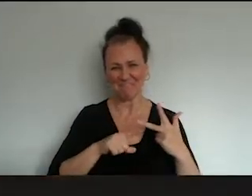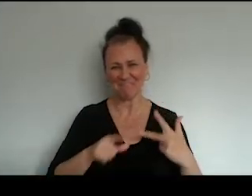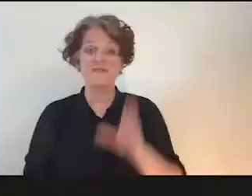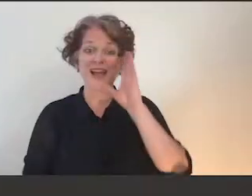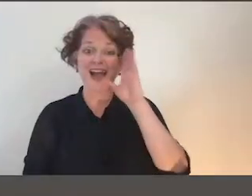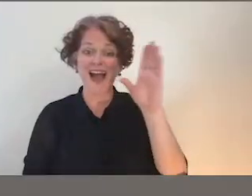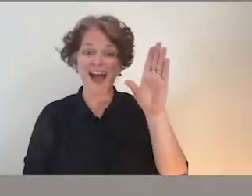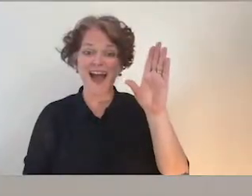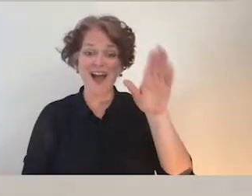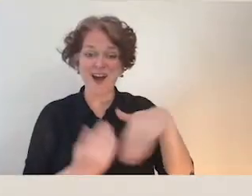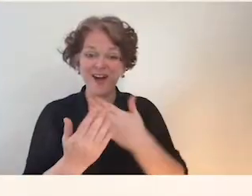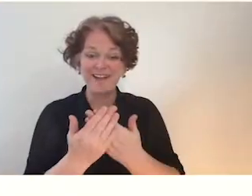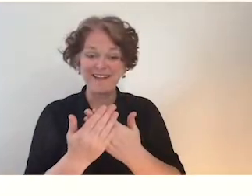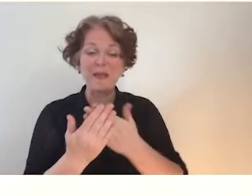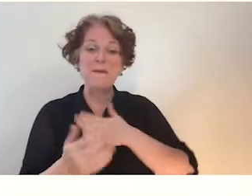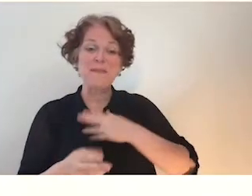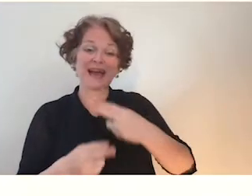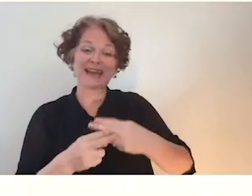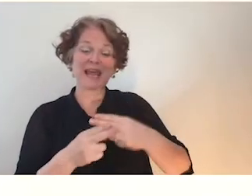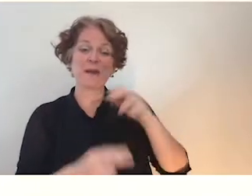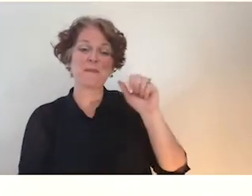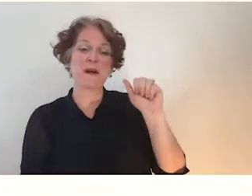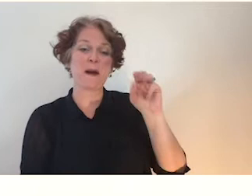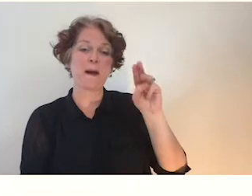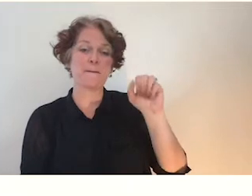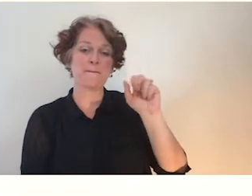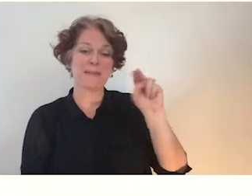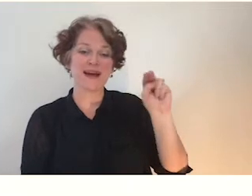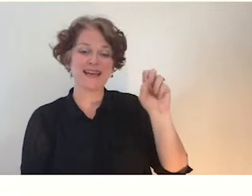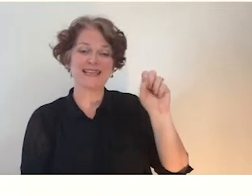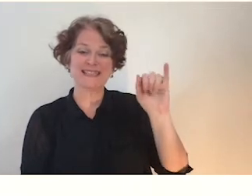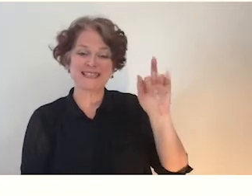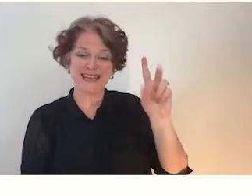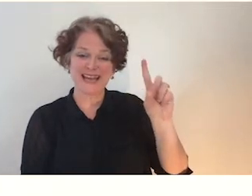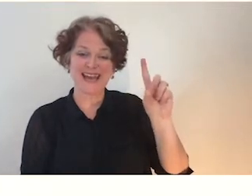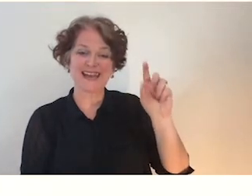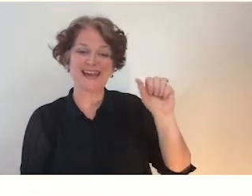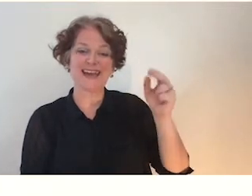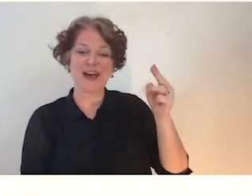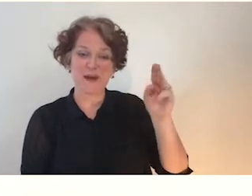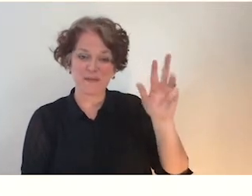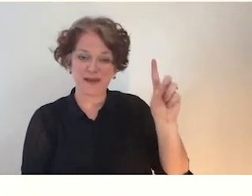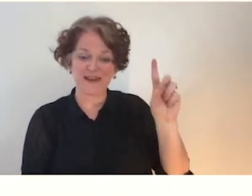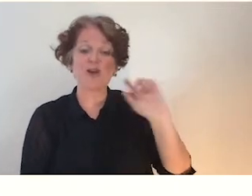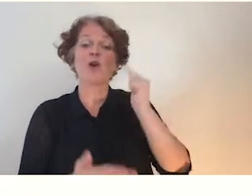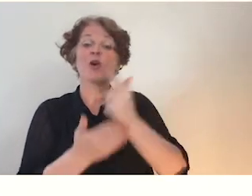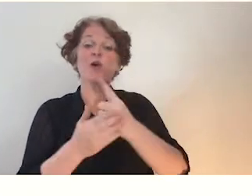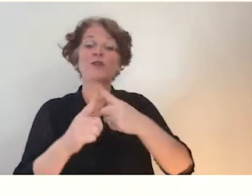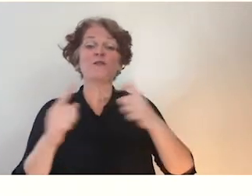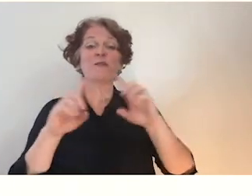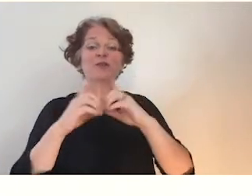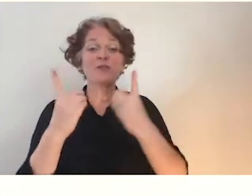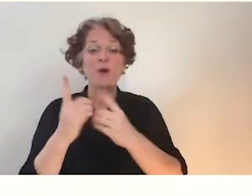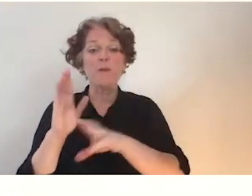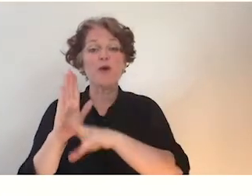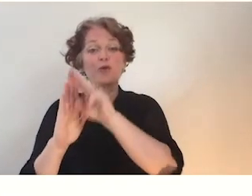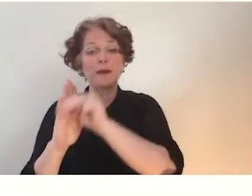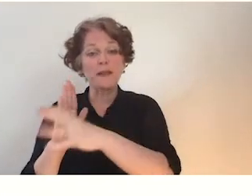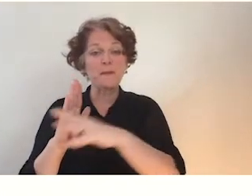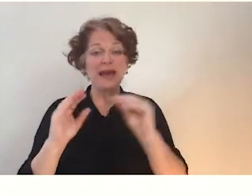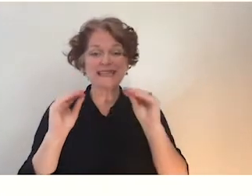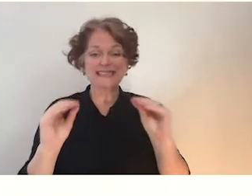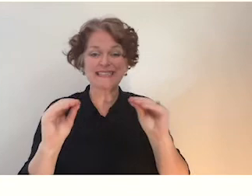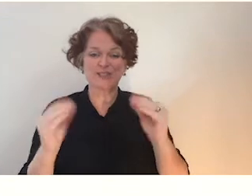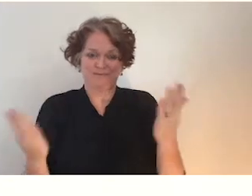departments. Hello to all. My name is Aman Sayed Ahmed, and I am a graduate from the Department of Curriculum